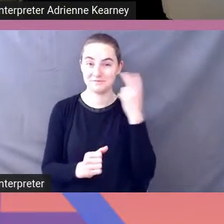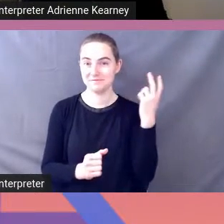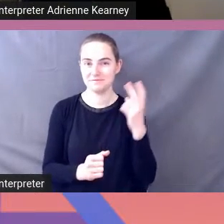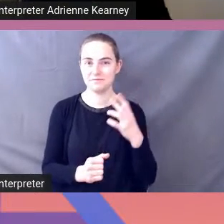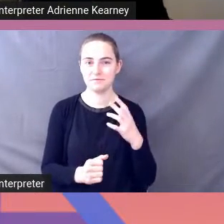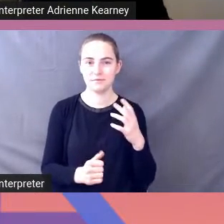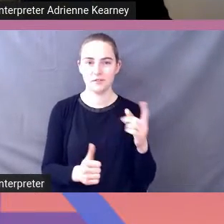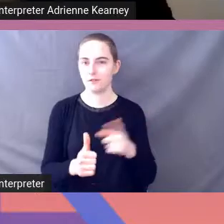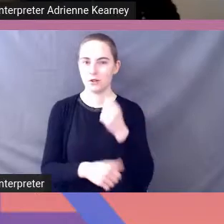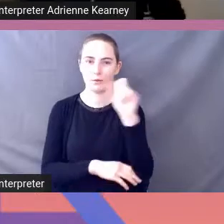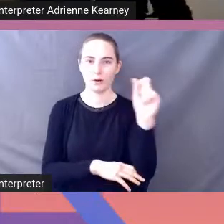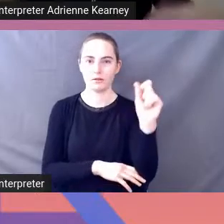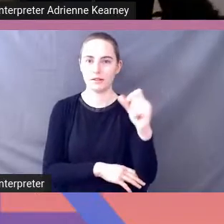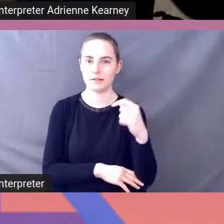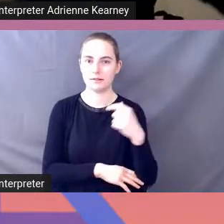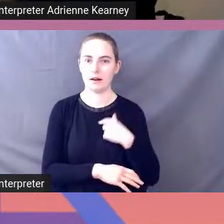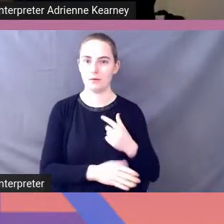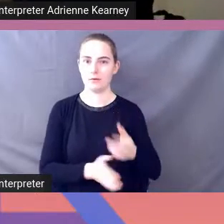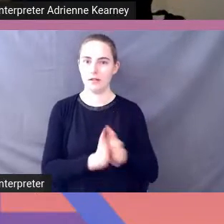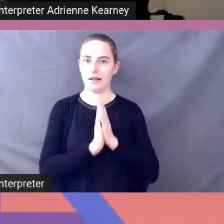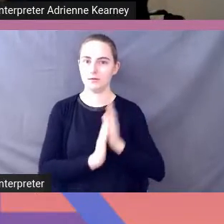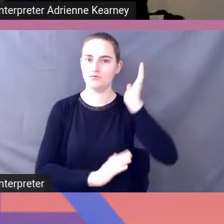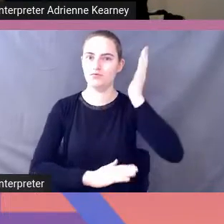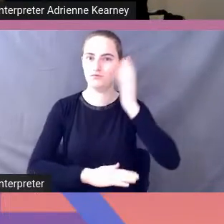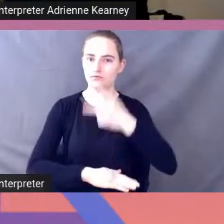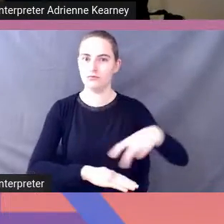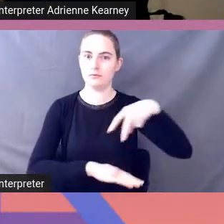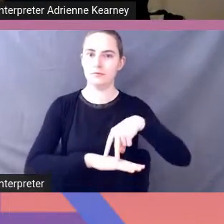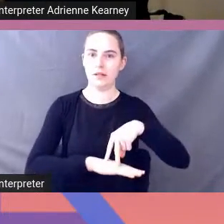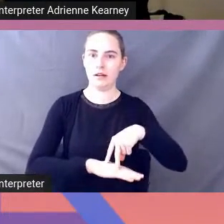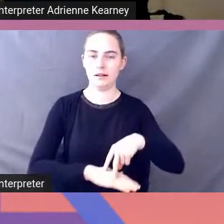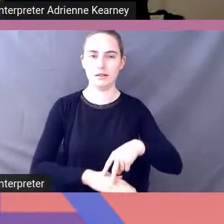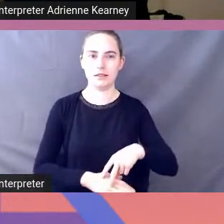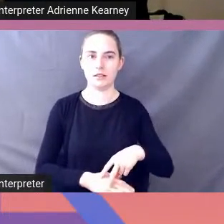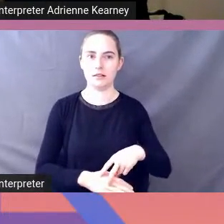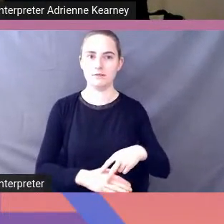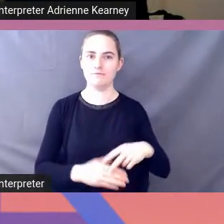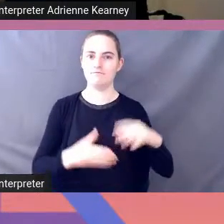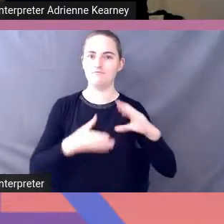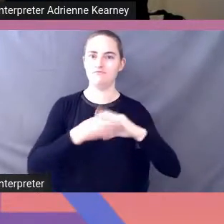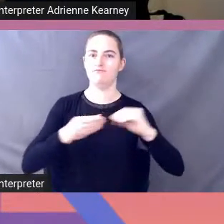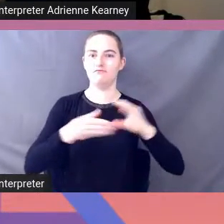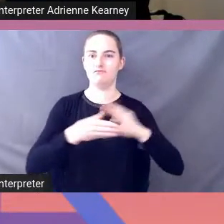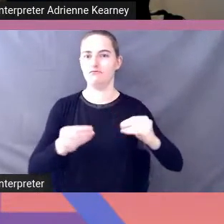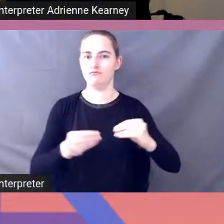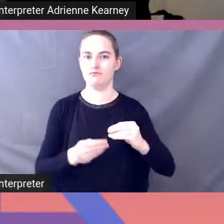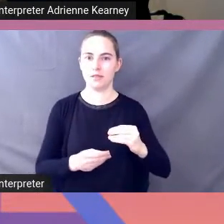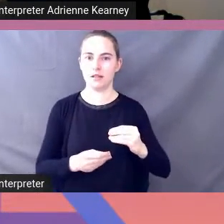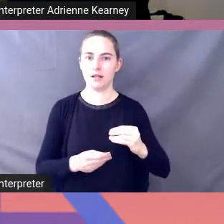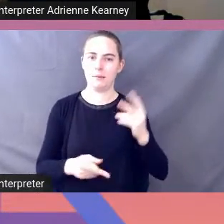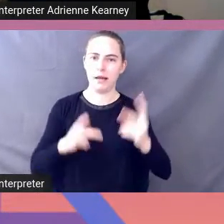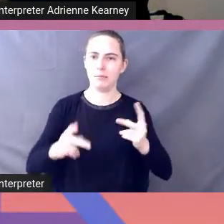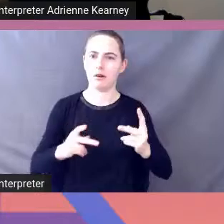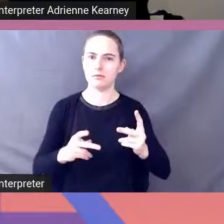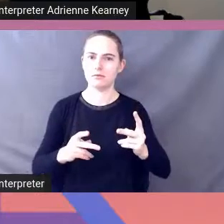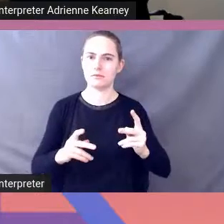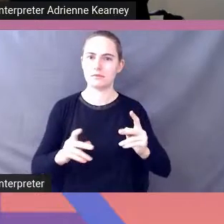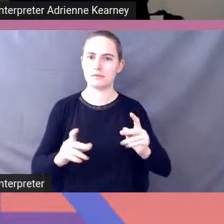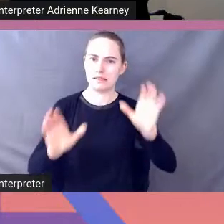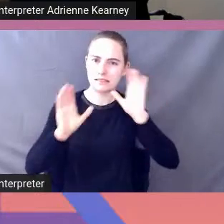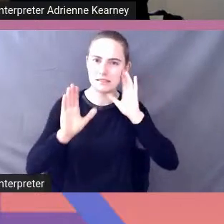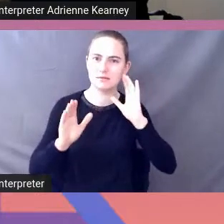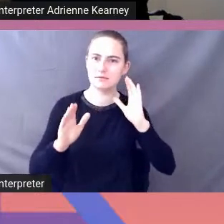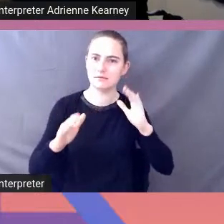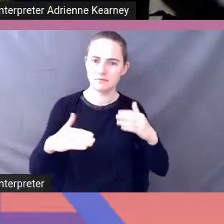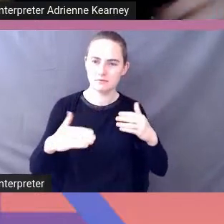like, oh boy. And the main thing I was saying, white people, listen, pick up a book, do some research. We're tired of having to tell you, you know what